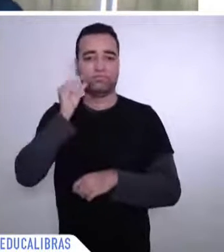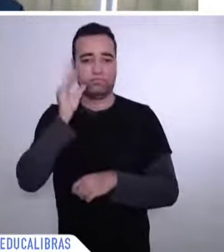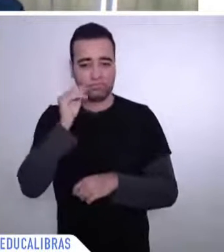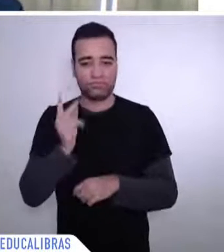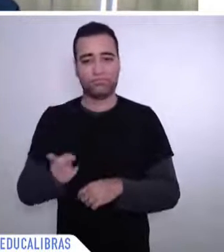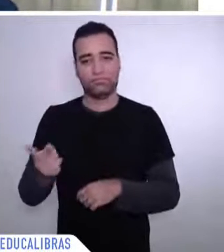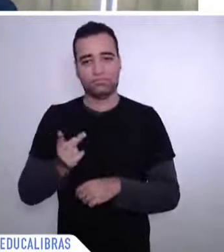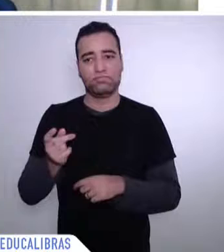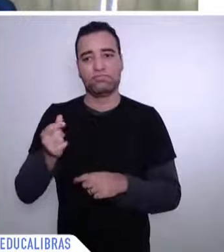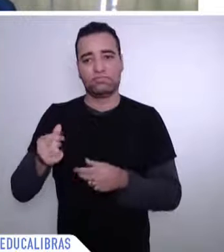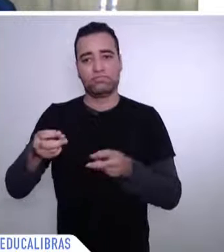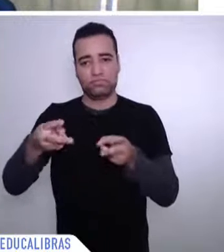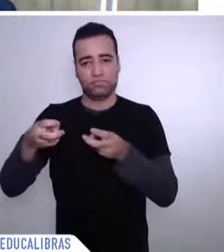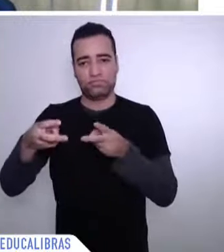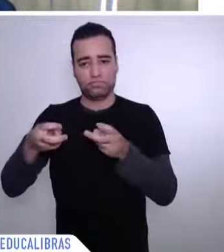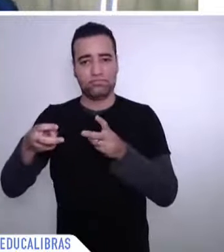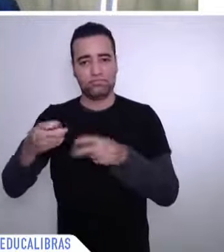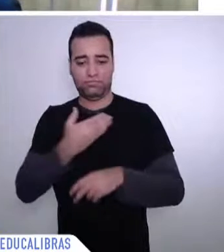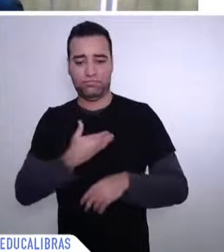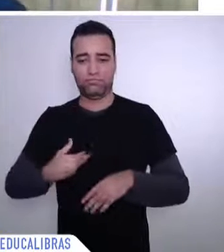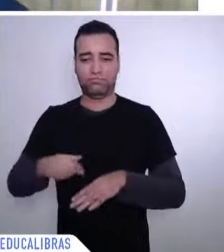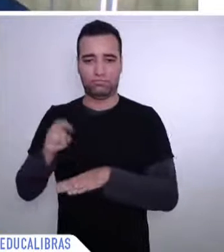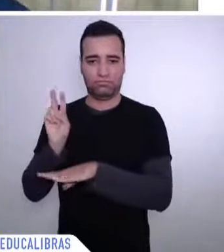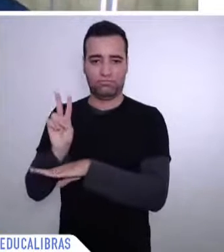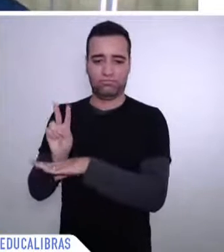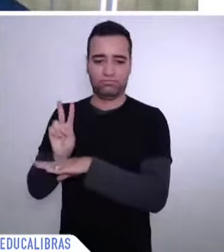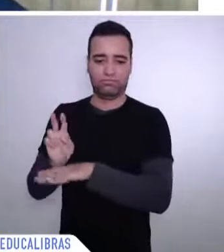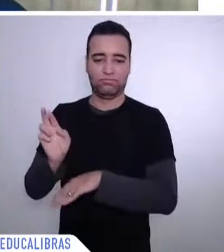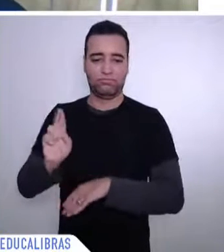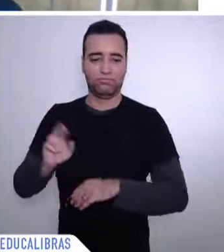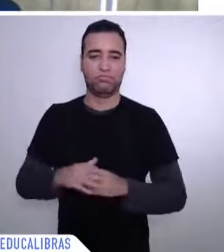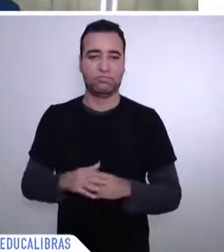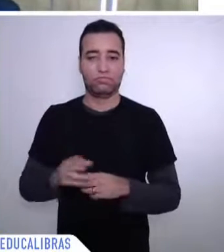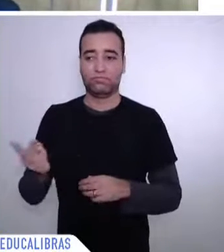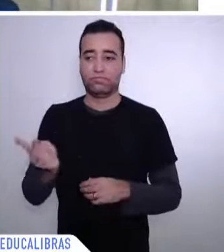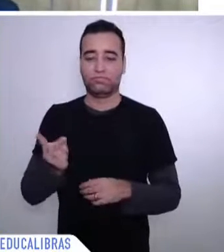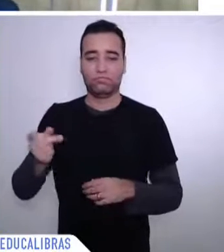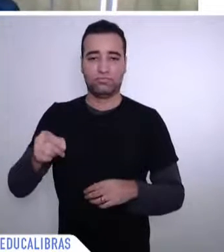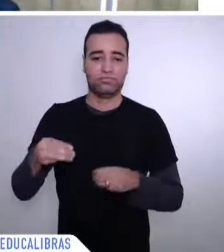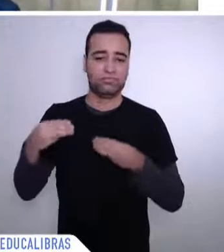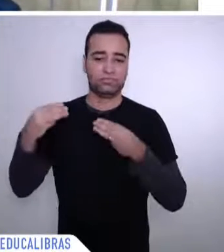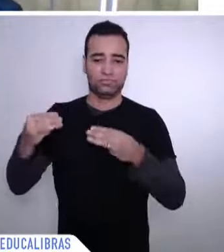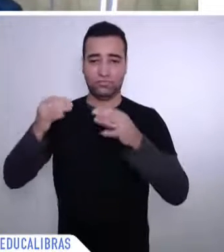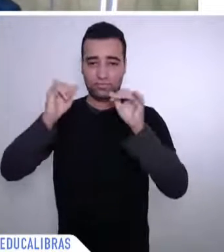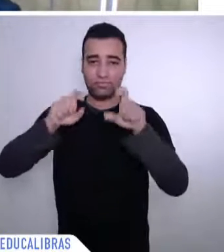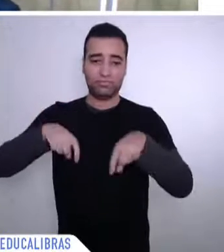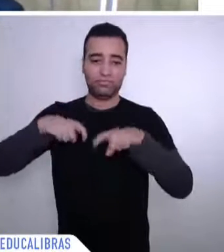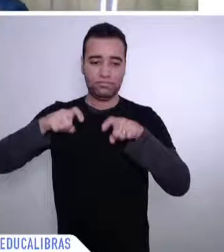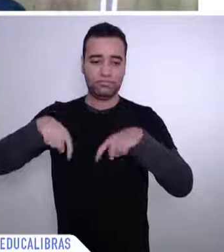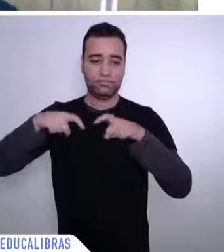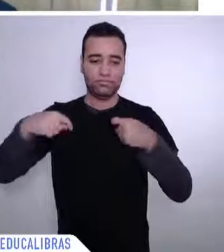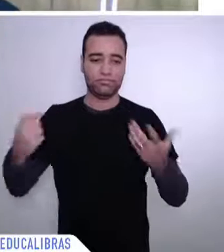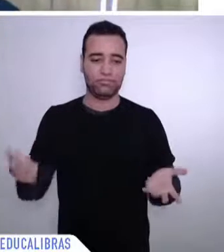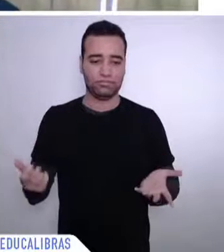workers, but they are managed by the government. They are both within the